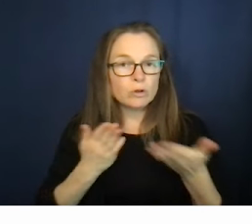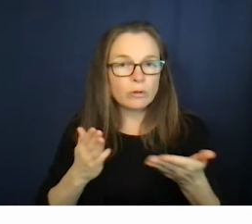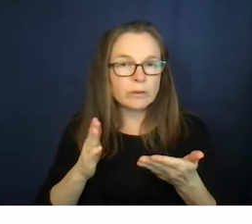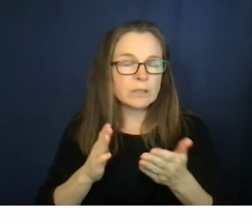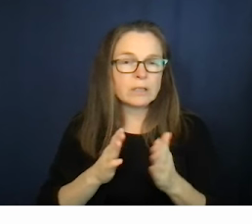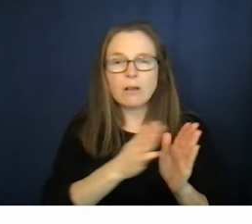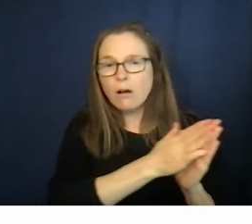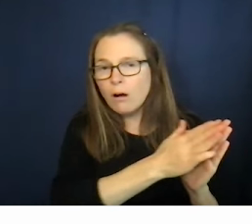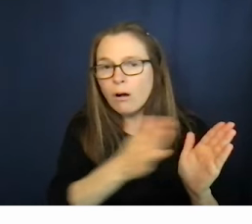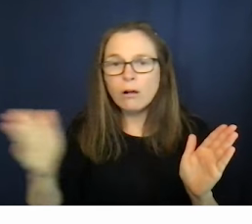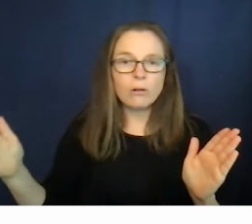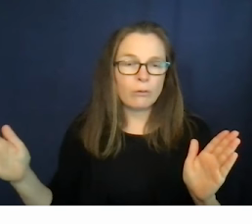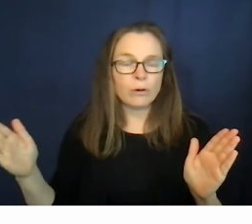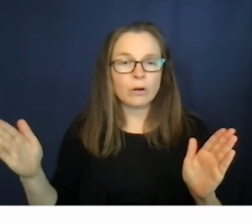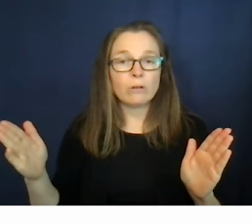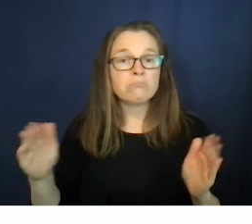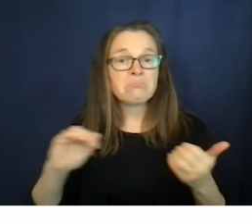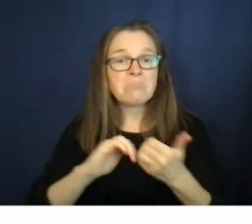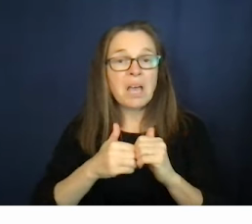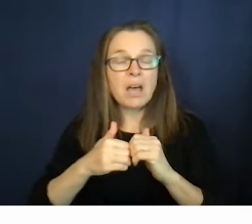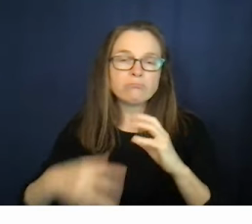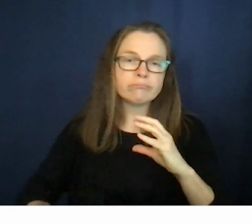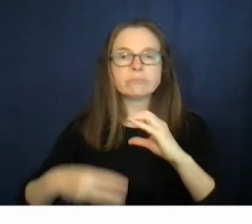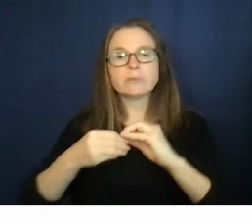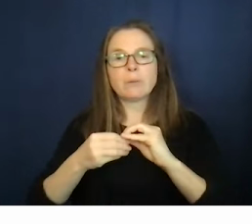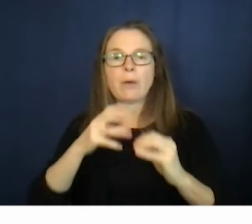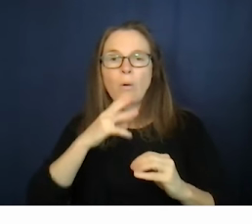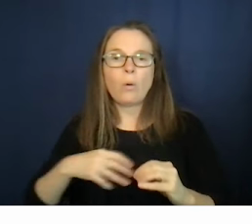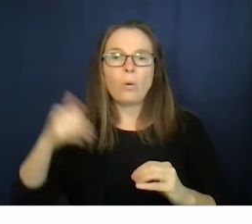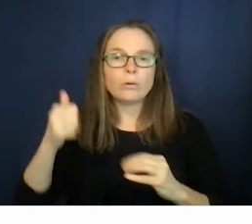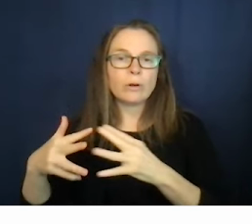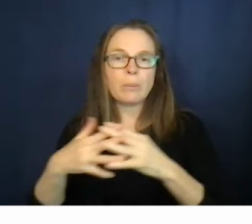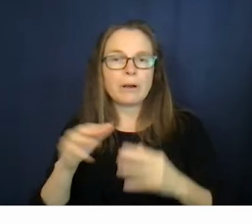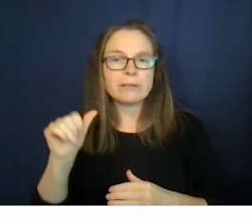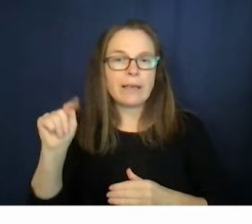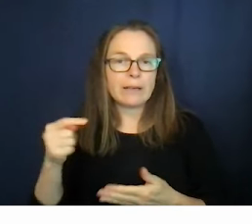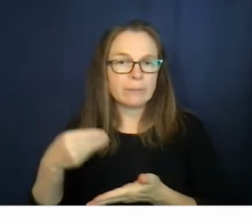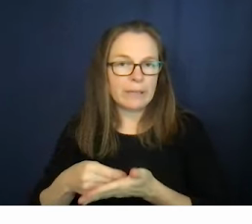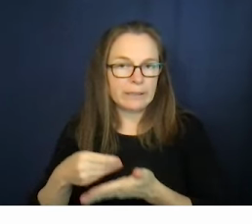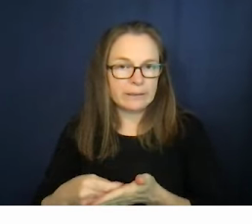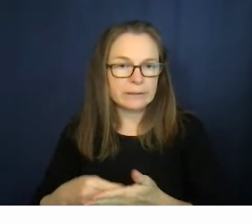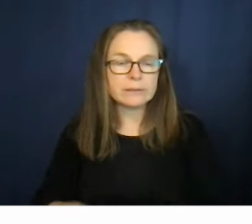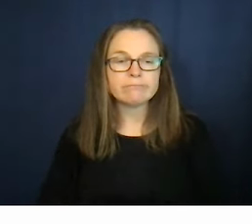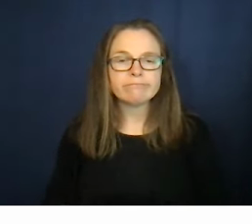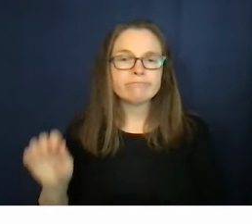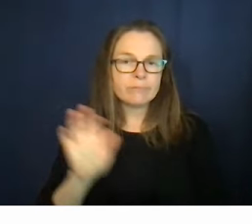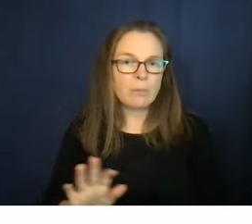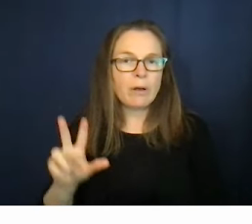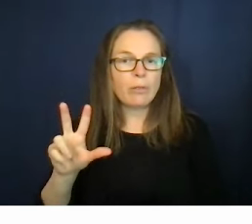across the provider network by supplementing the Older Americans Act funding. There's